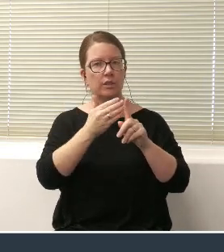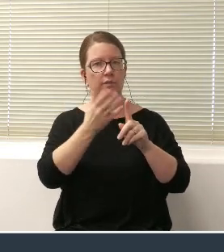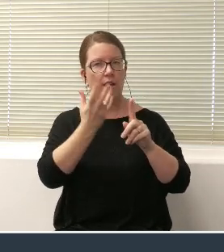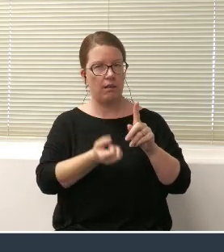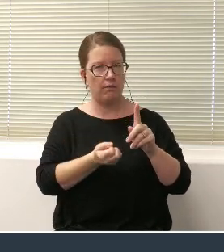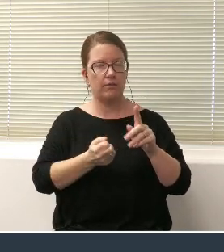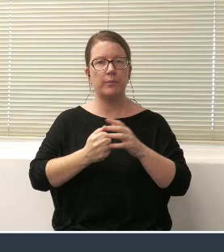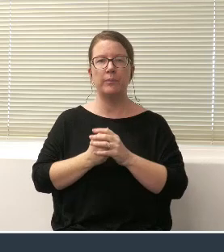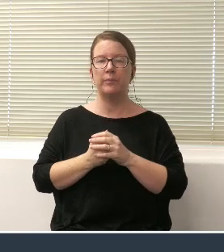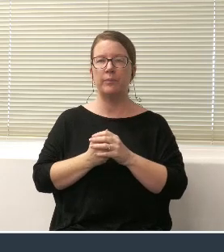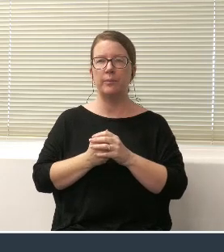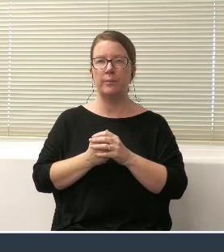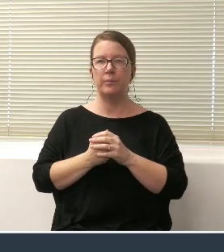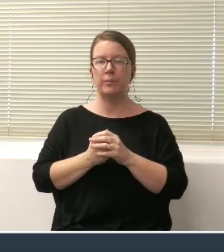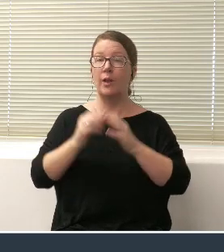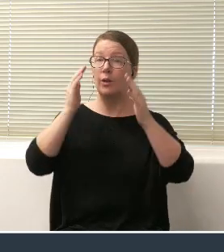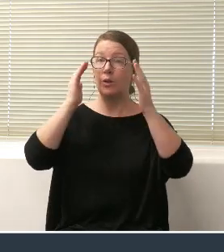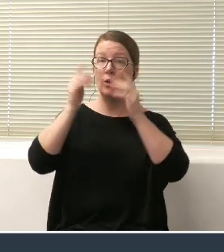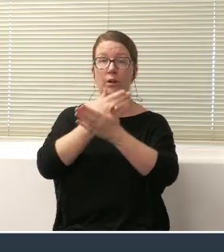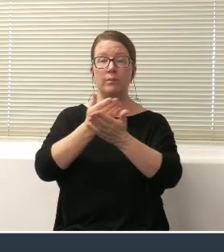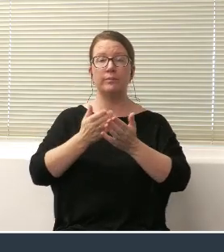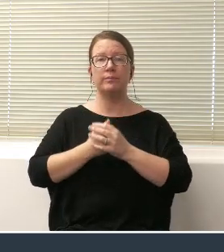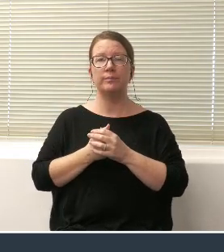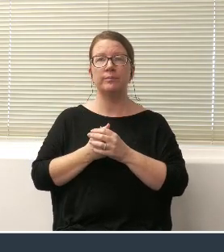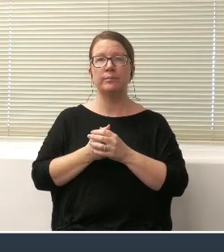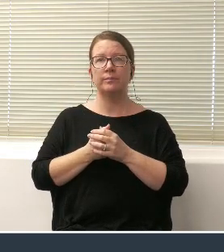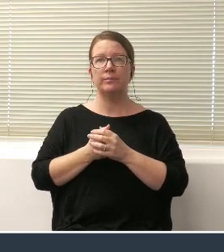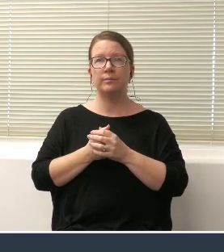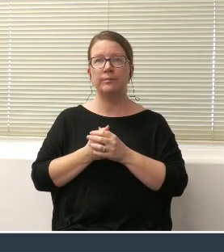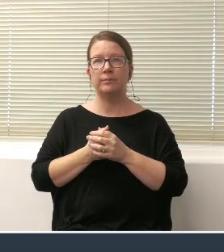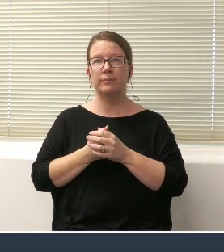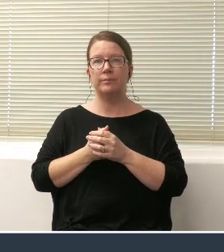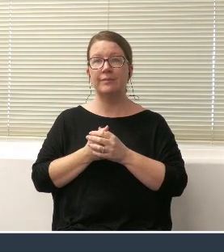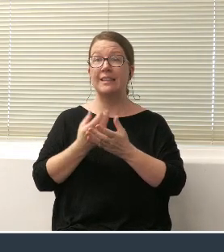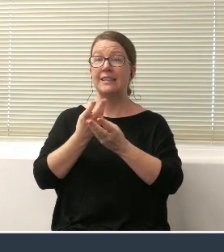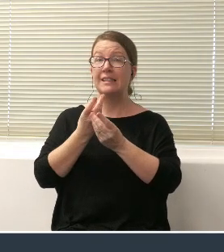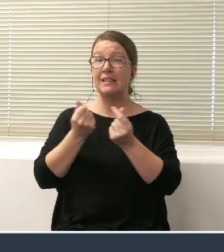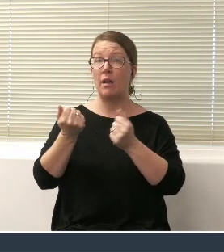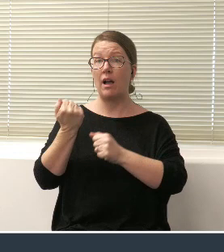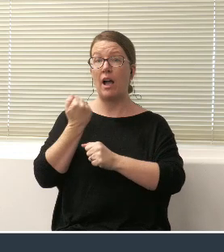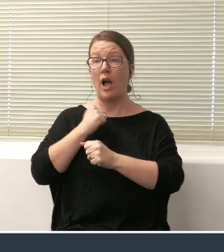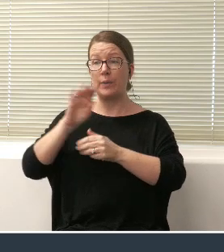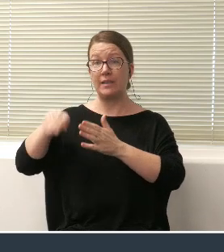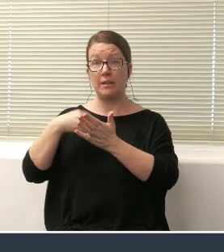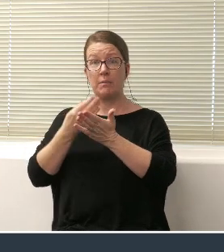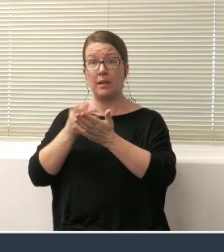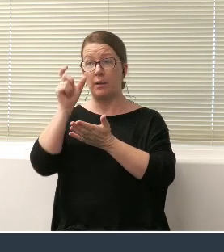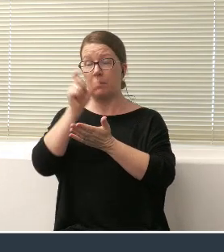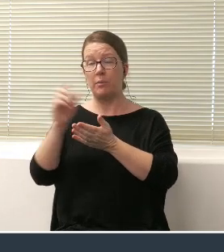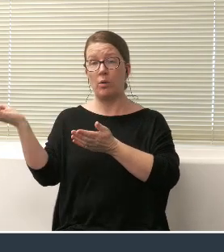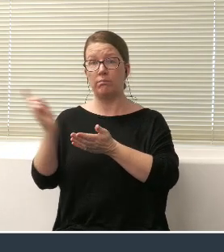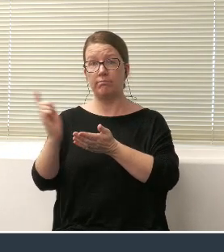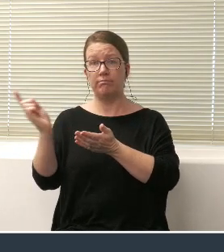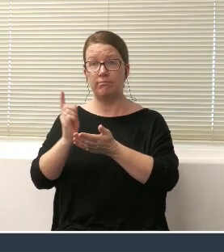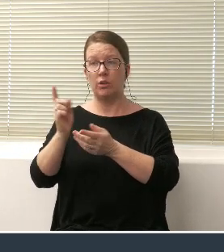Councillor Brown. Kia ora, through the Mayor. Some of our submitters talked about